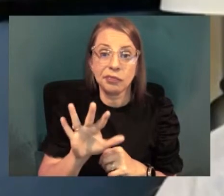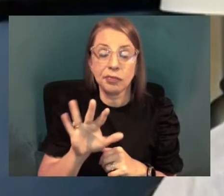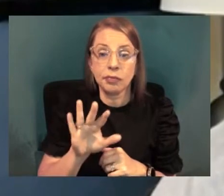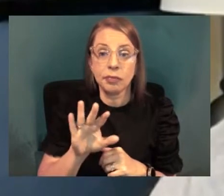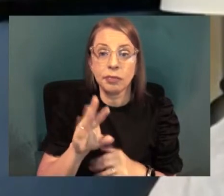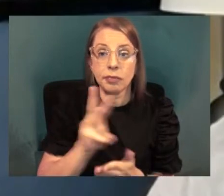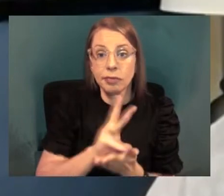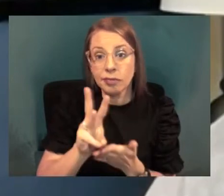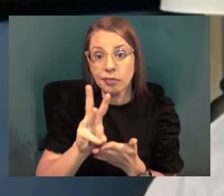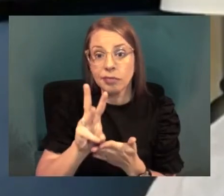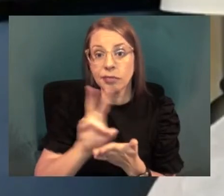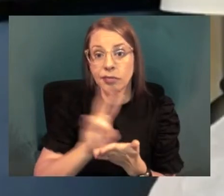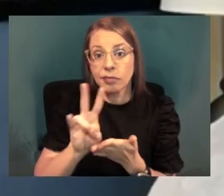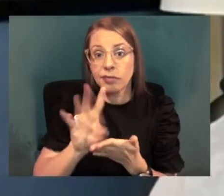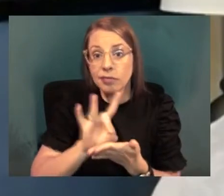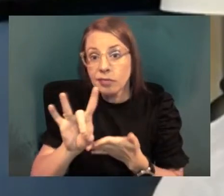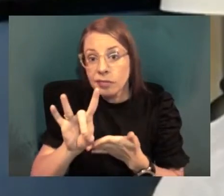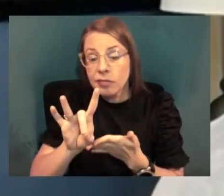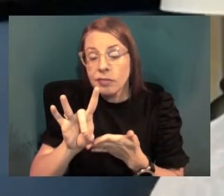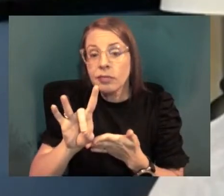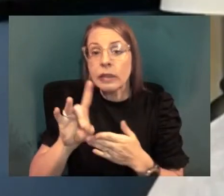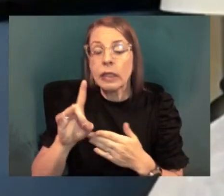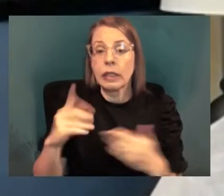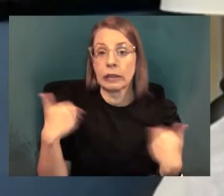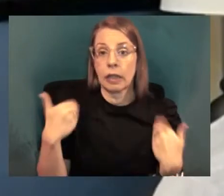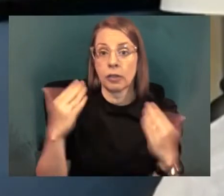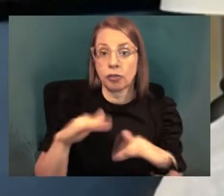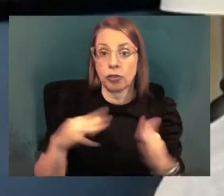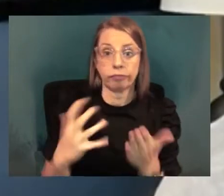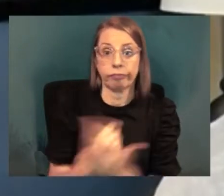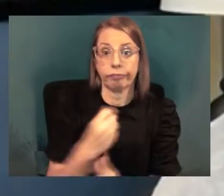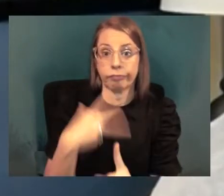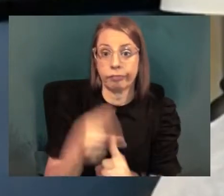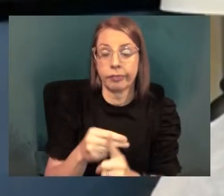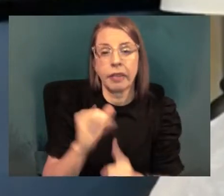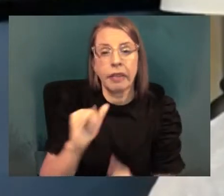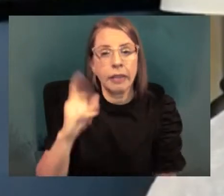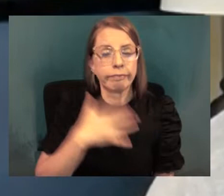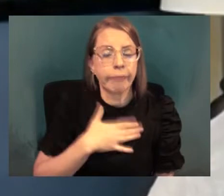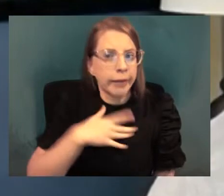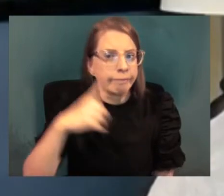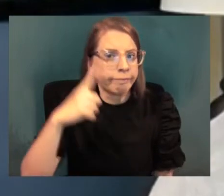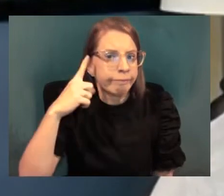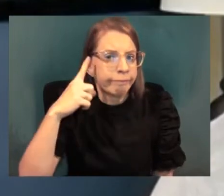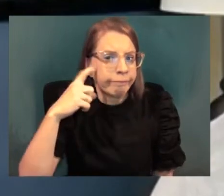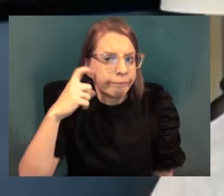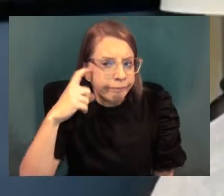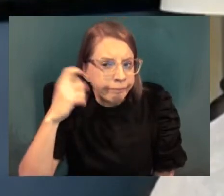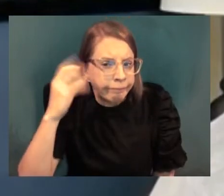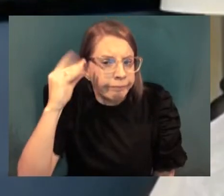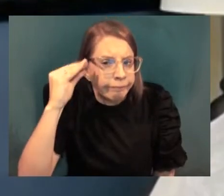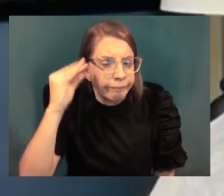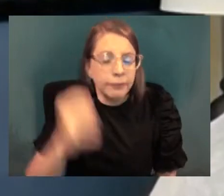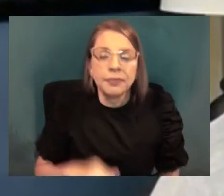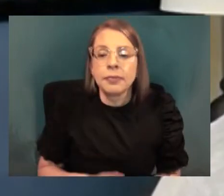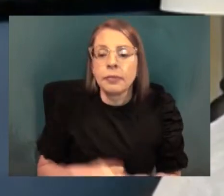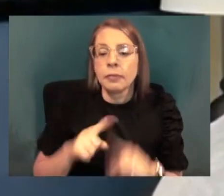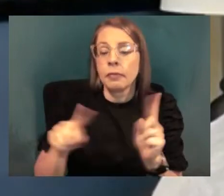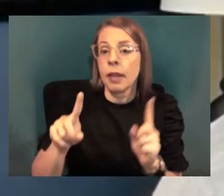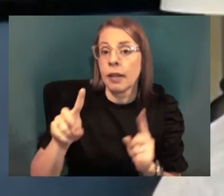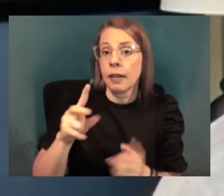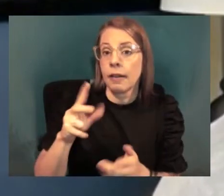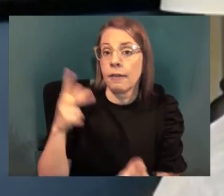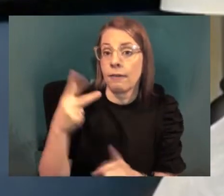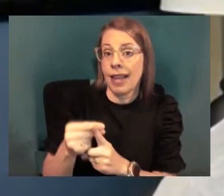or 8 weeks that younger children are going to be able to get it. That's complete speculation, but we know how the vaccine data analysis